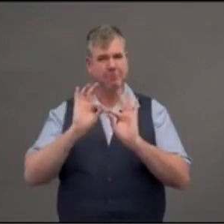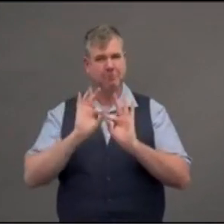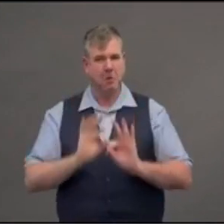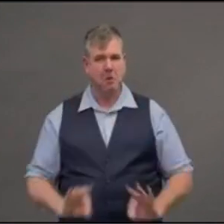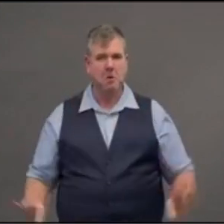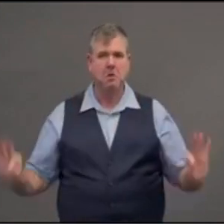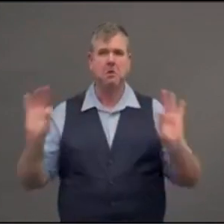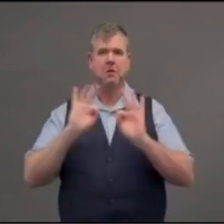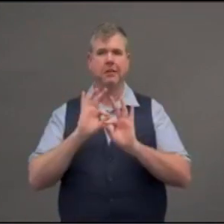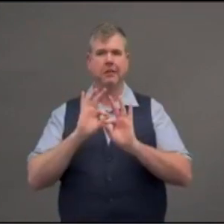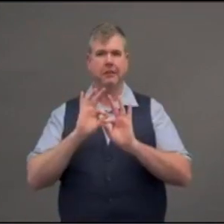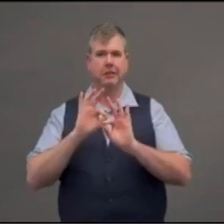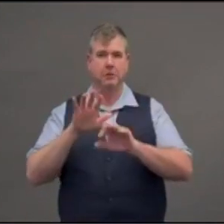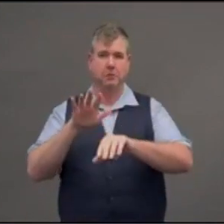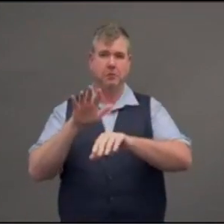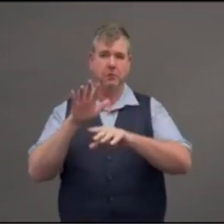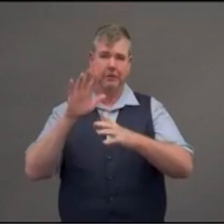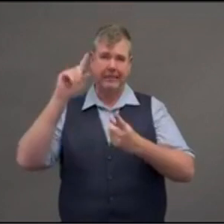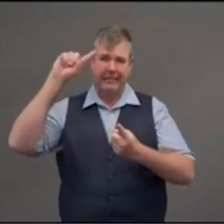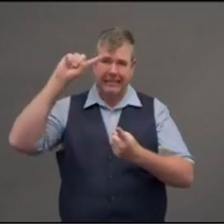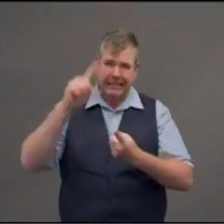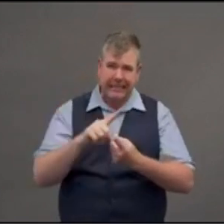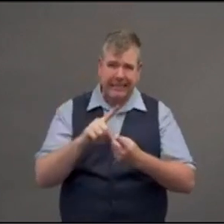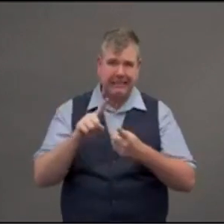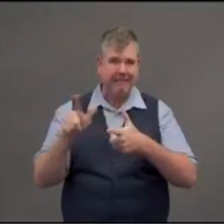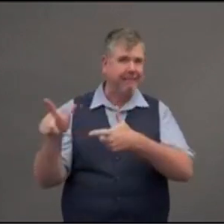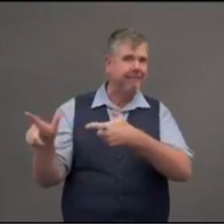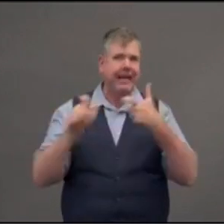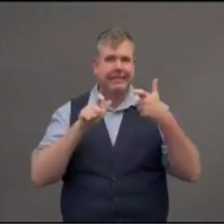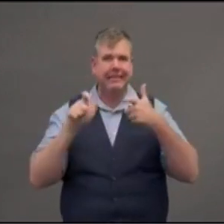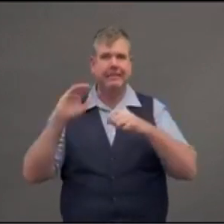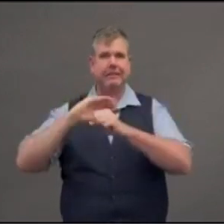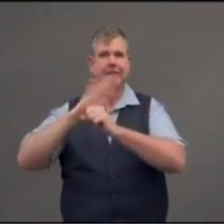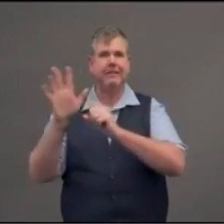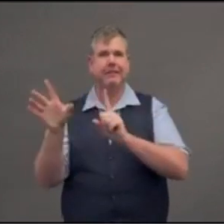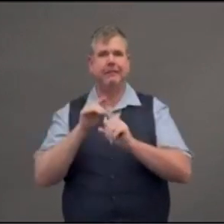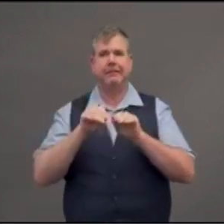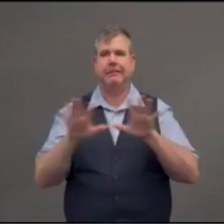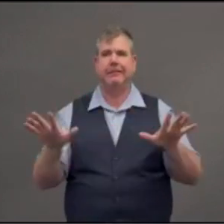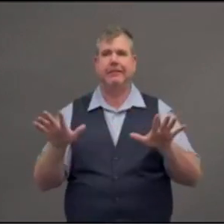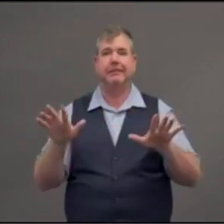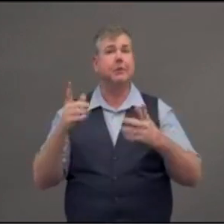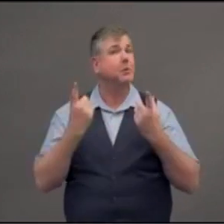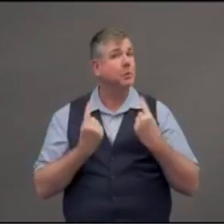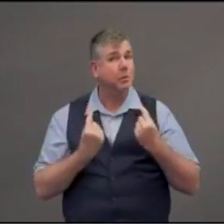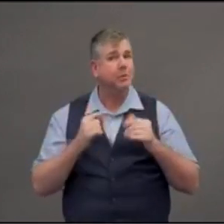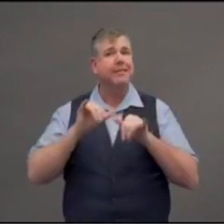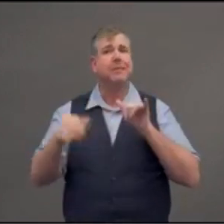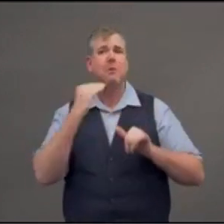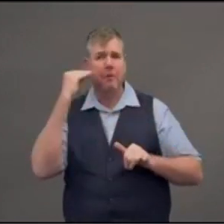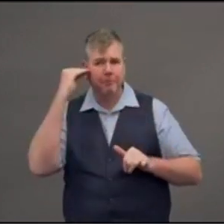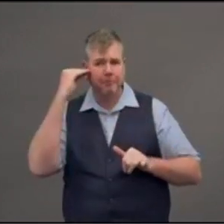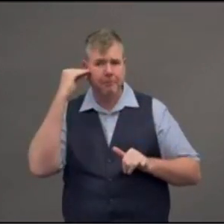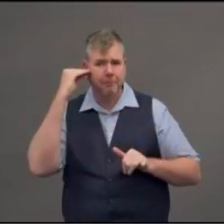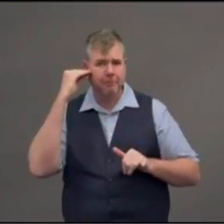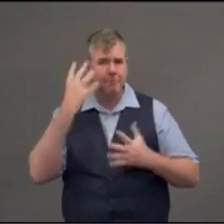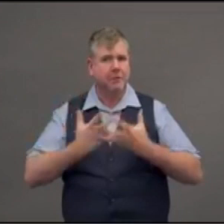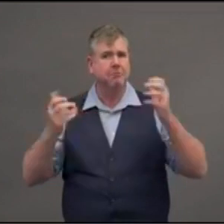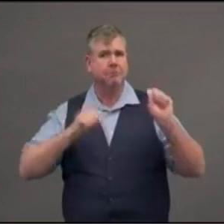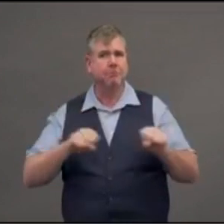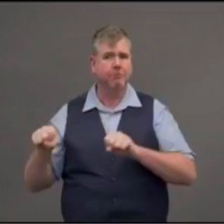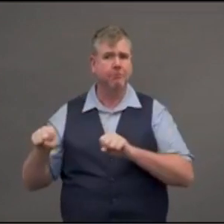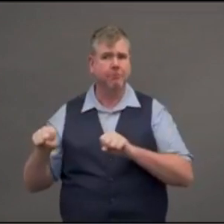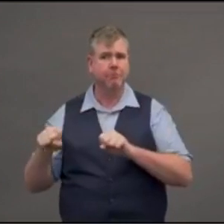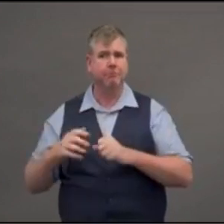COVID-19. Continue staying home as much as possible, practicing physical distancing outside of the home, wearing